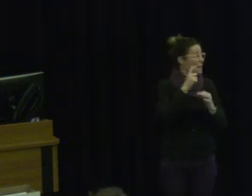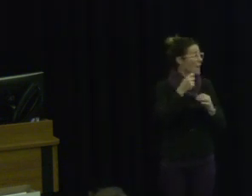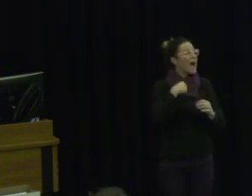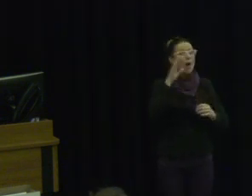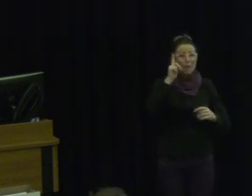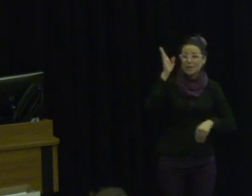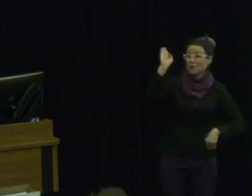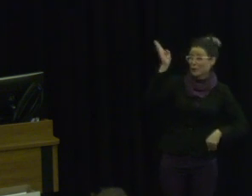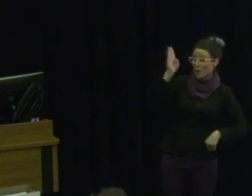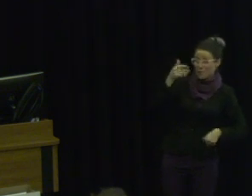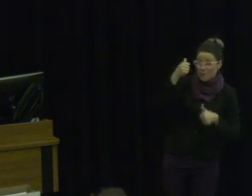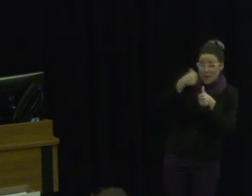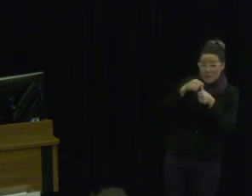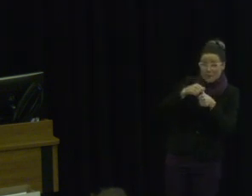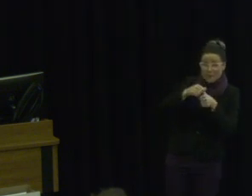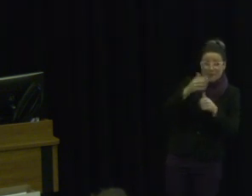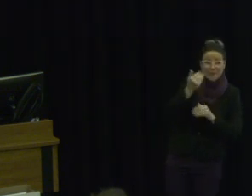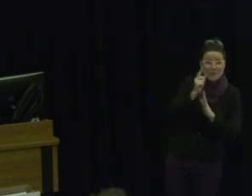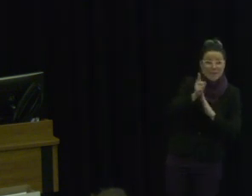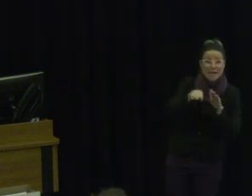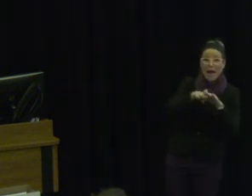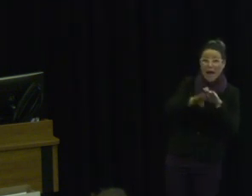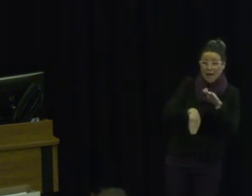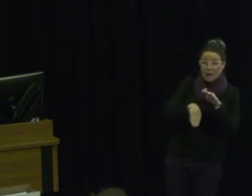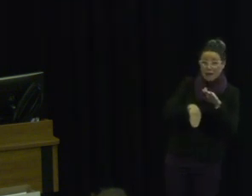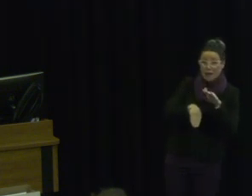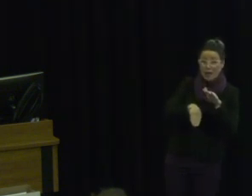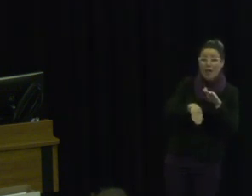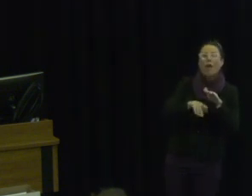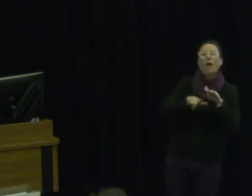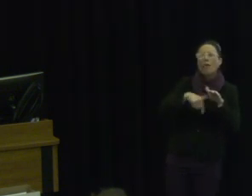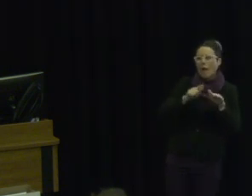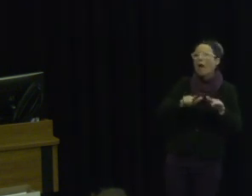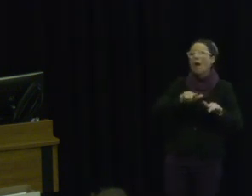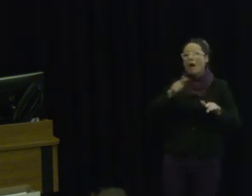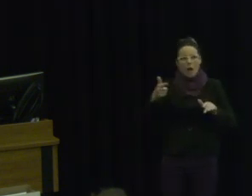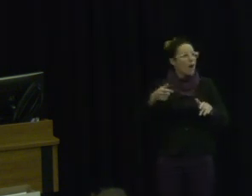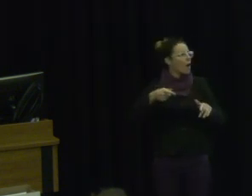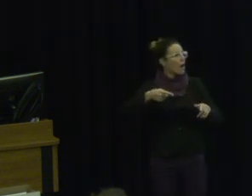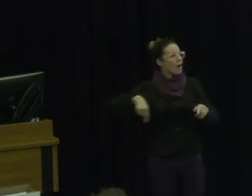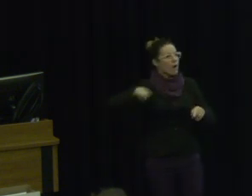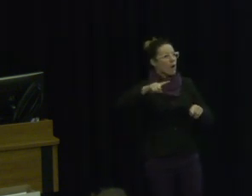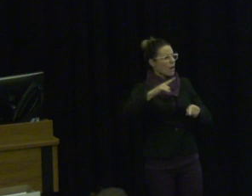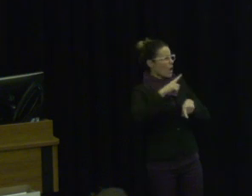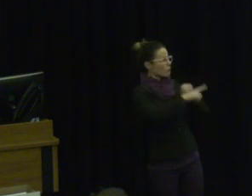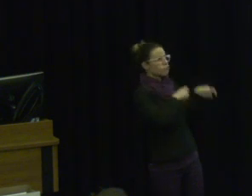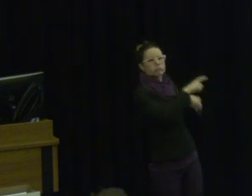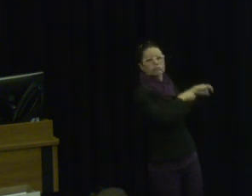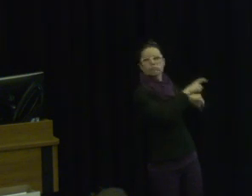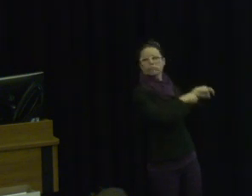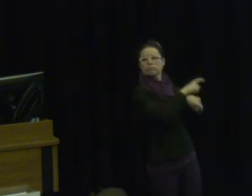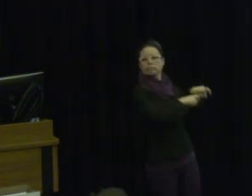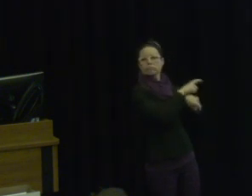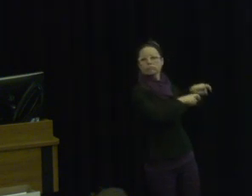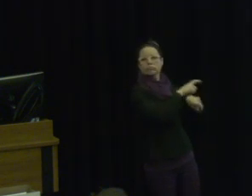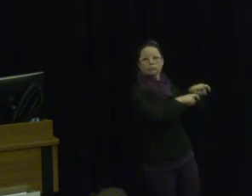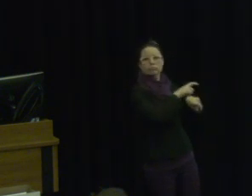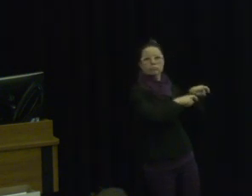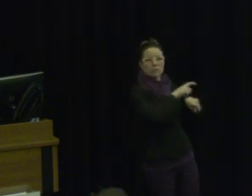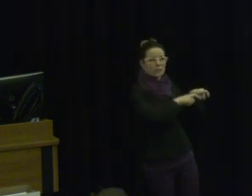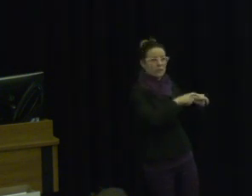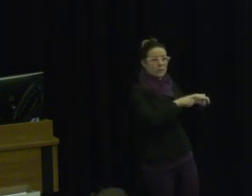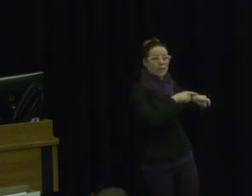well under 15 minutes. And then the whole idea is for you guys to ask questions. Many of them will probably be drill down questions,